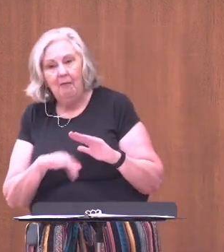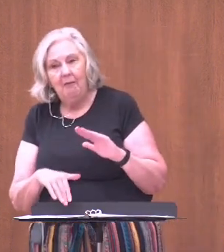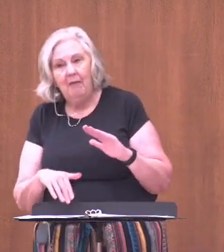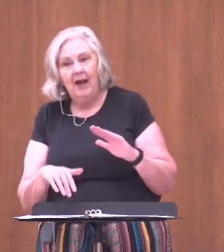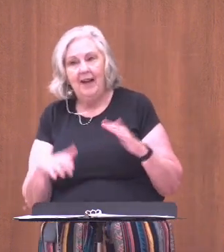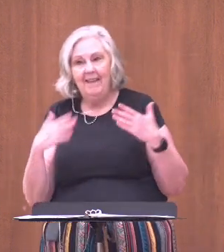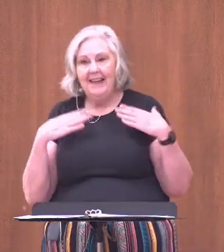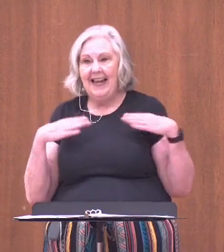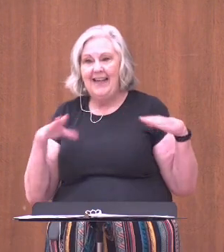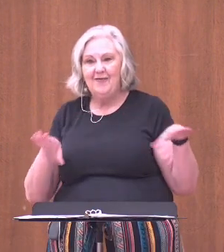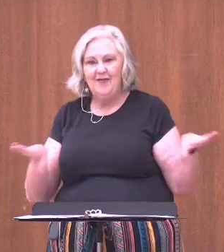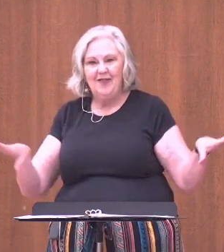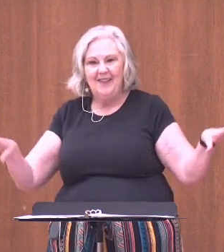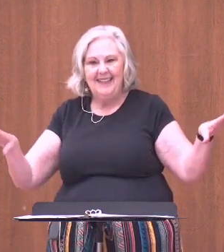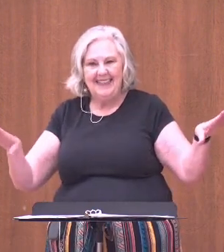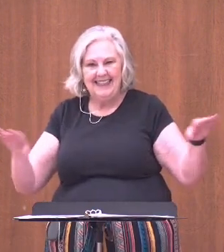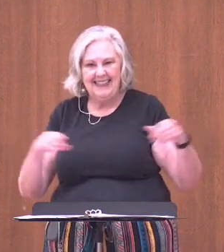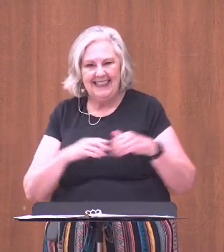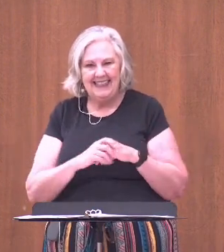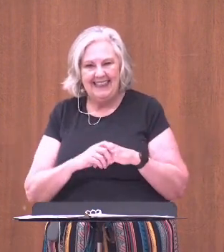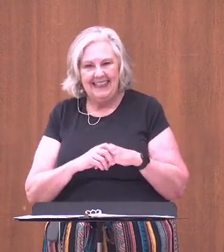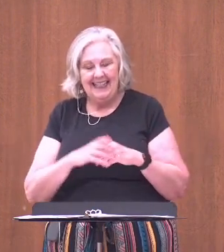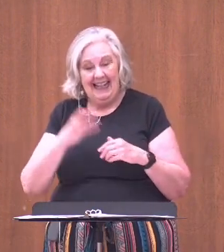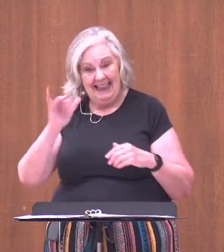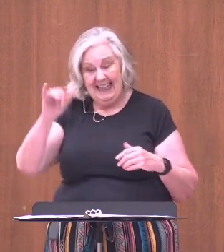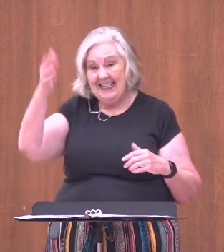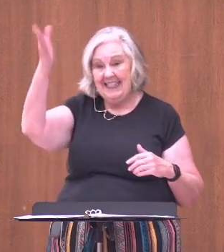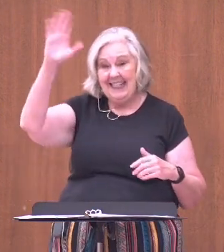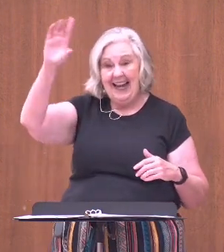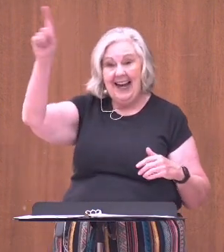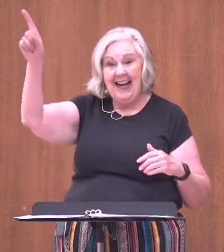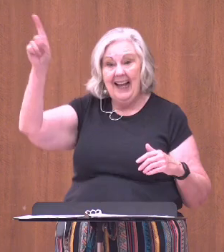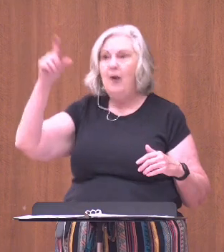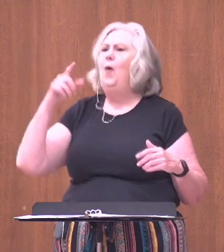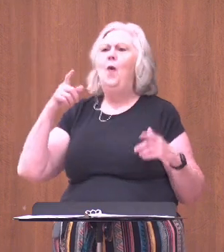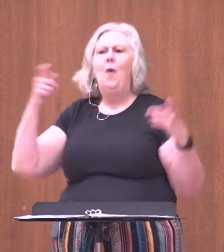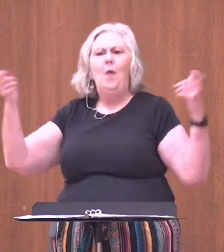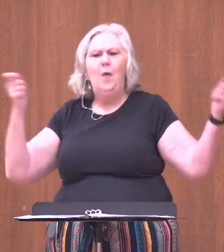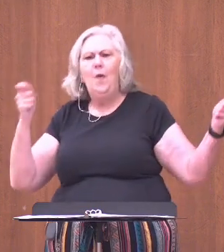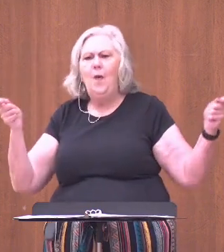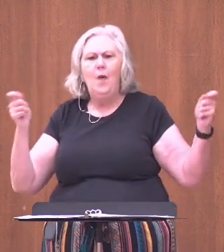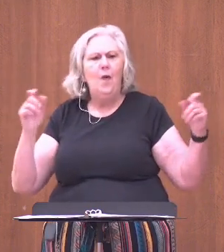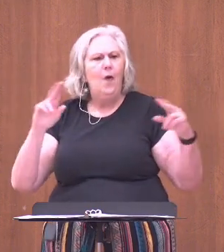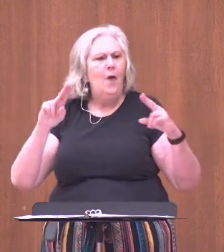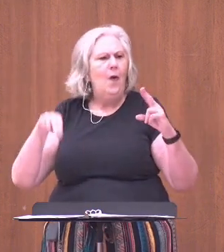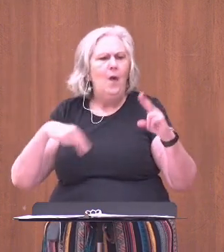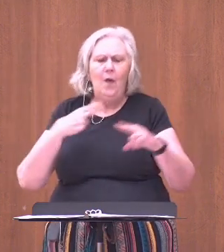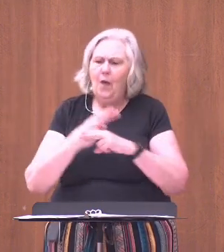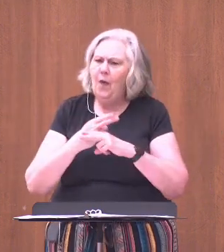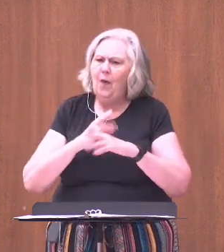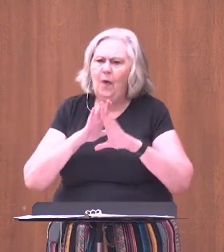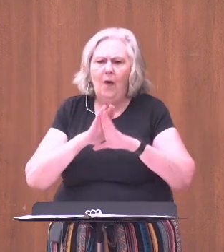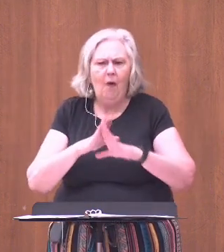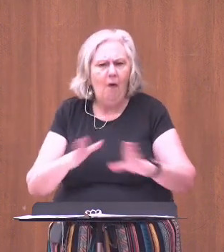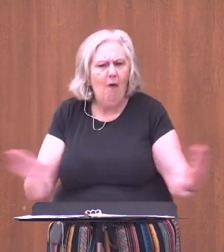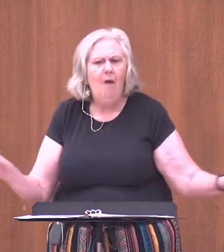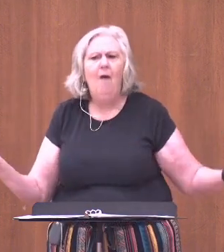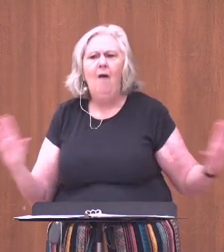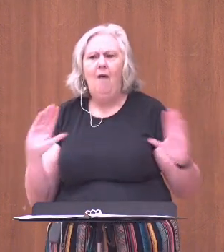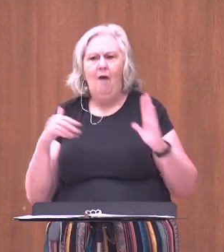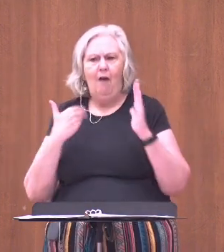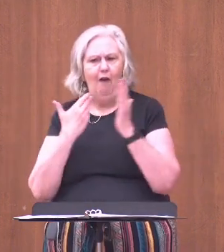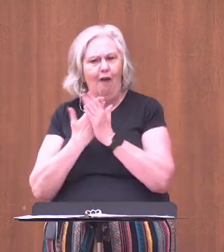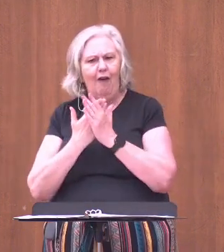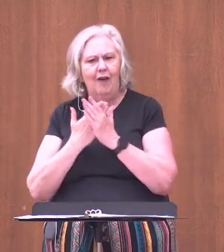angels. This God of the vastness of the universe and all that works in creation is just